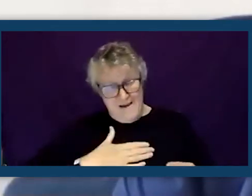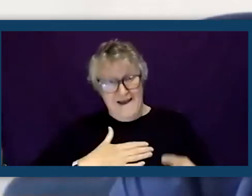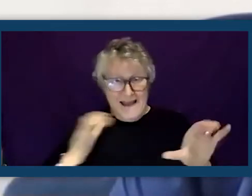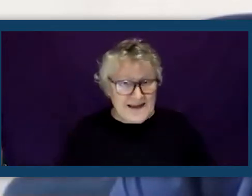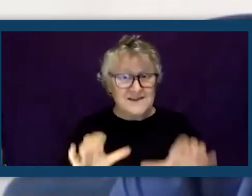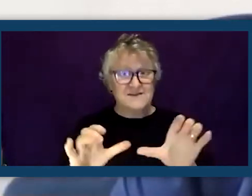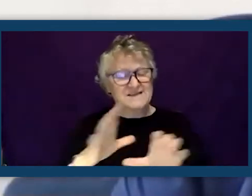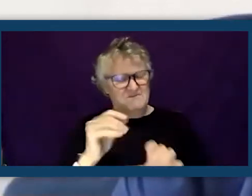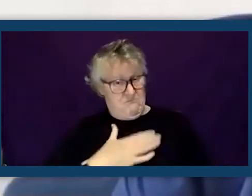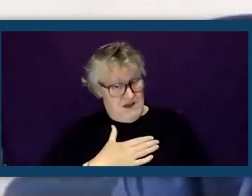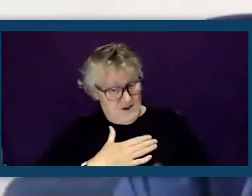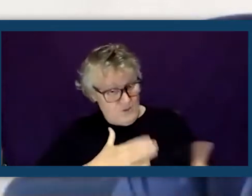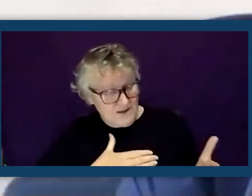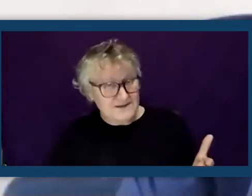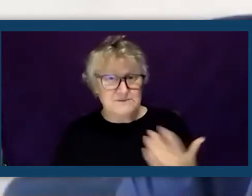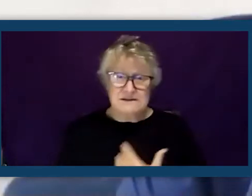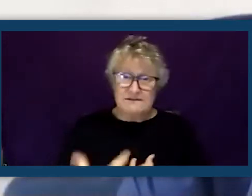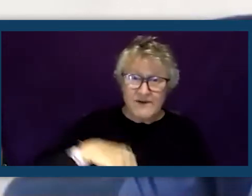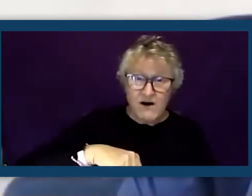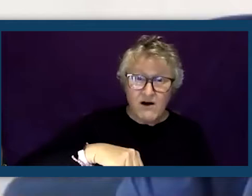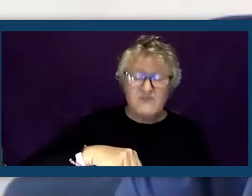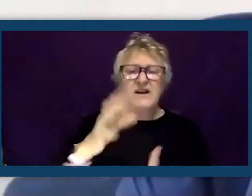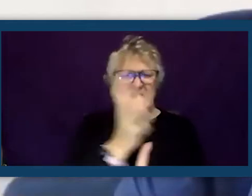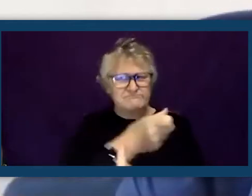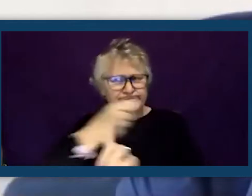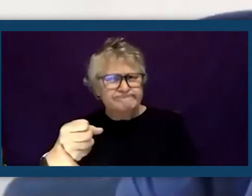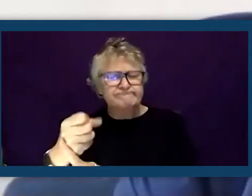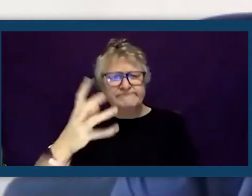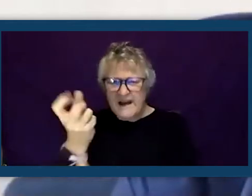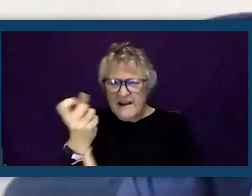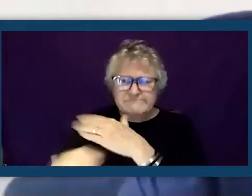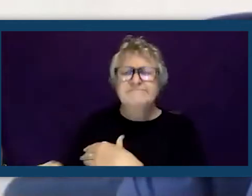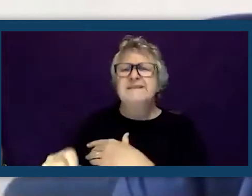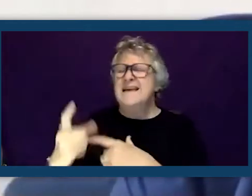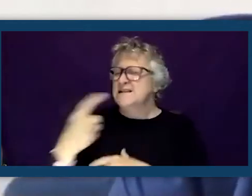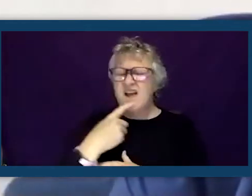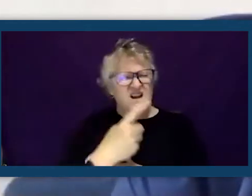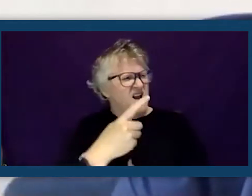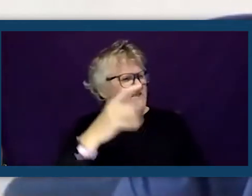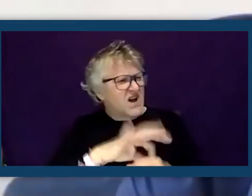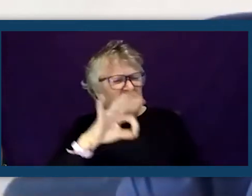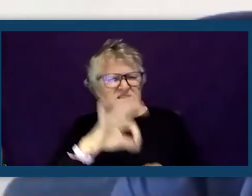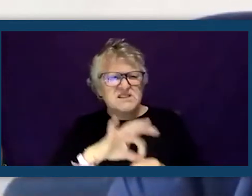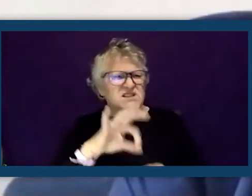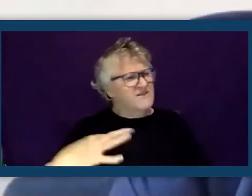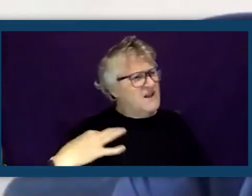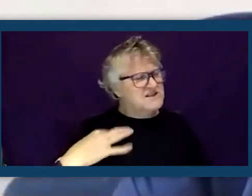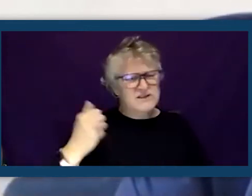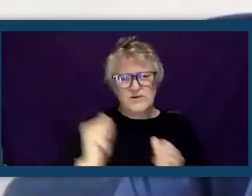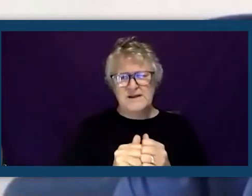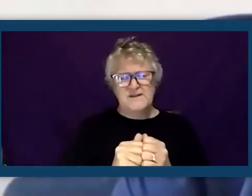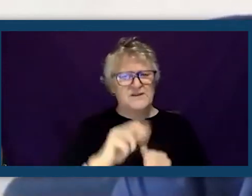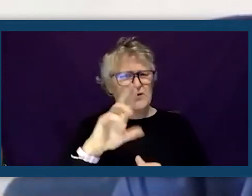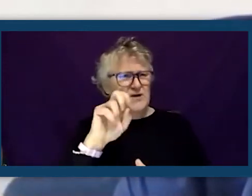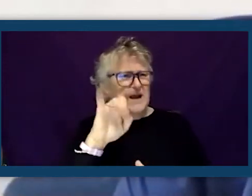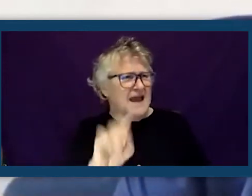involved, got me plugged in and told me to, volunteer with the United Democratic Campaign. And it was actually in